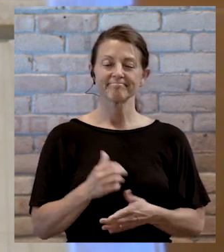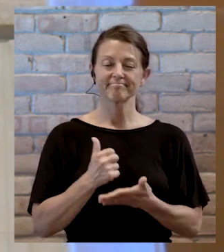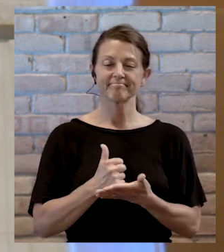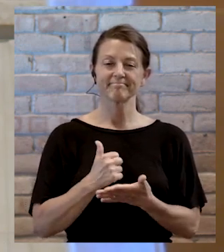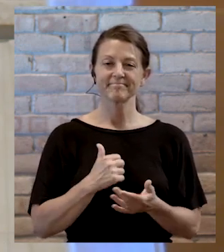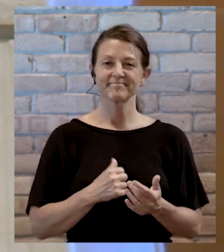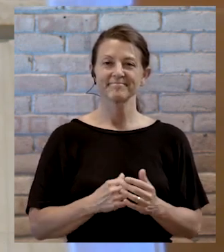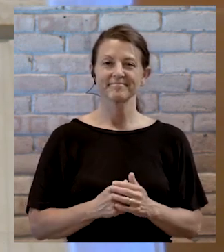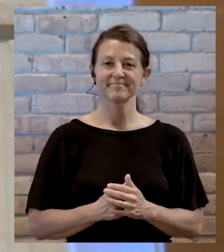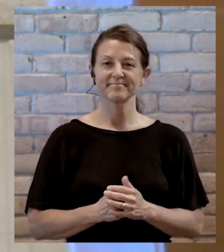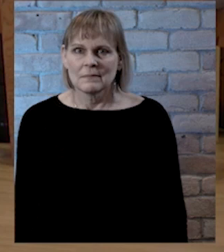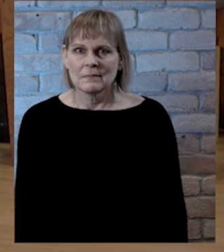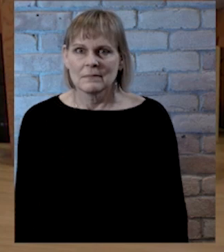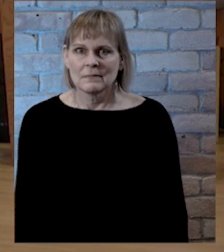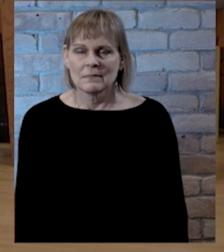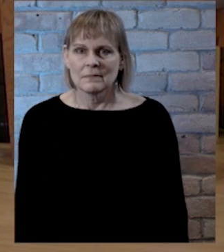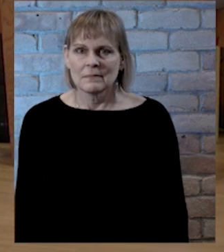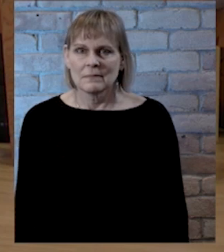Amen.